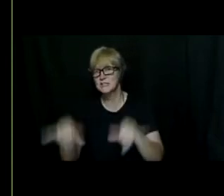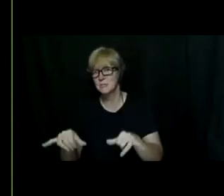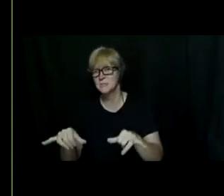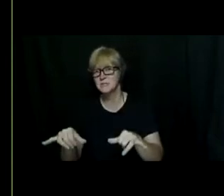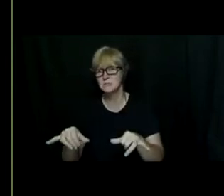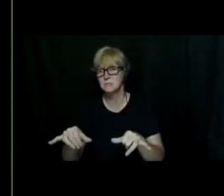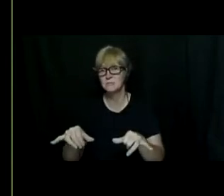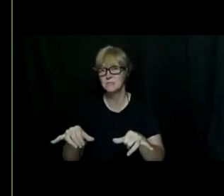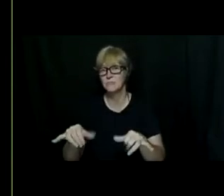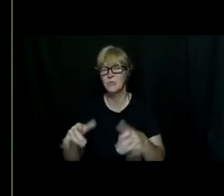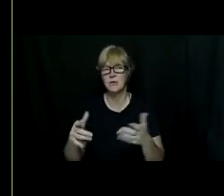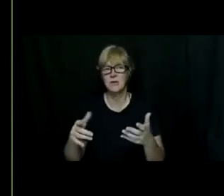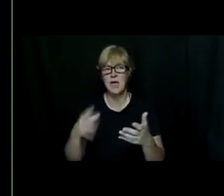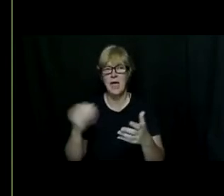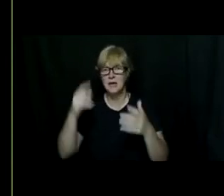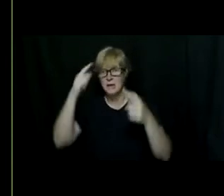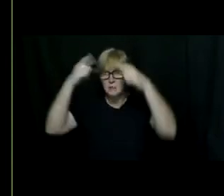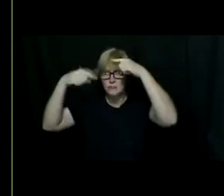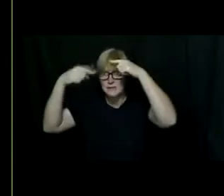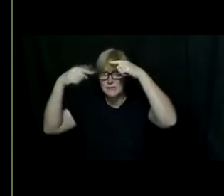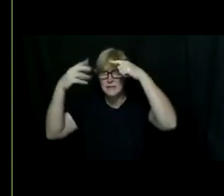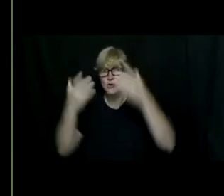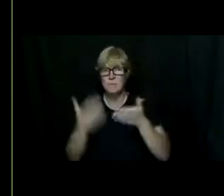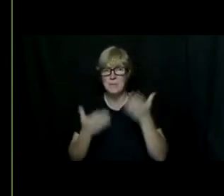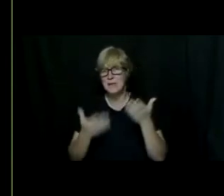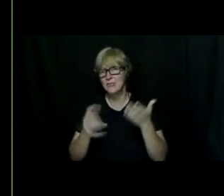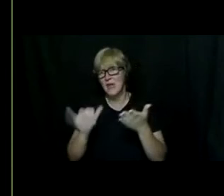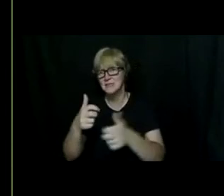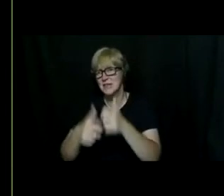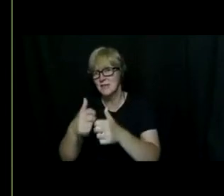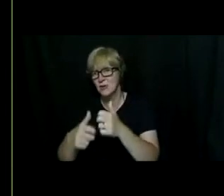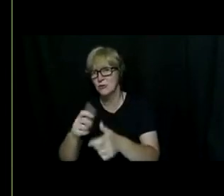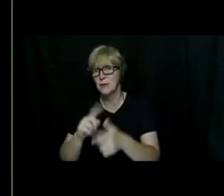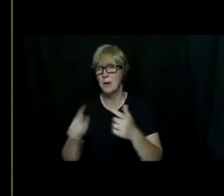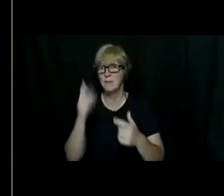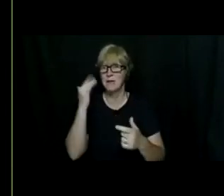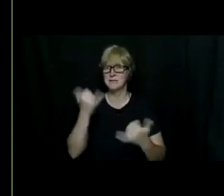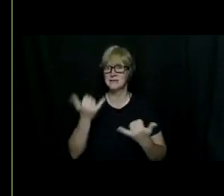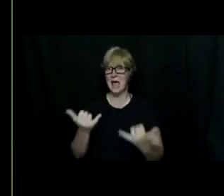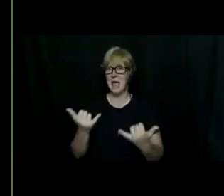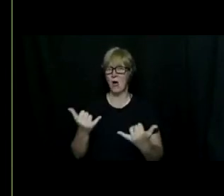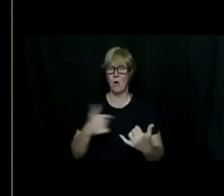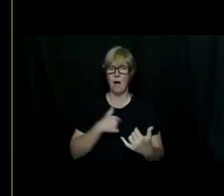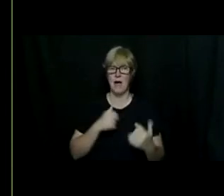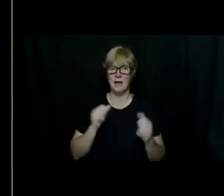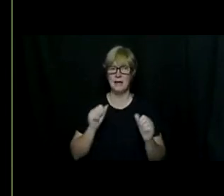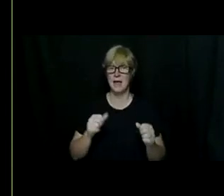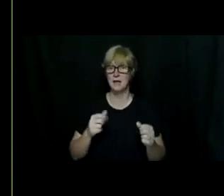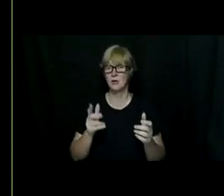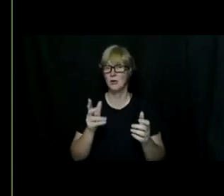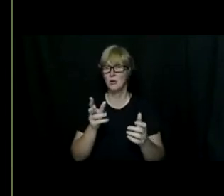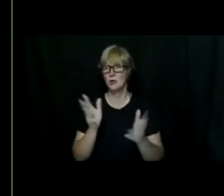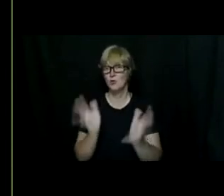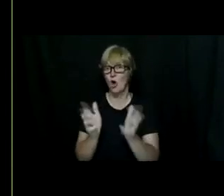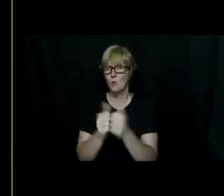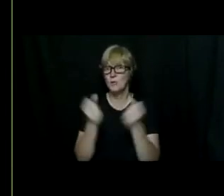in number processing. So maybe there's difficulty. But since now I have the chance to talk to a large group of mathematical